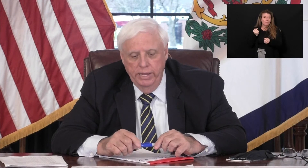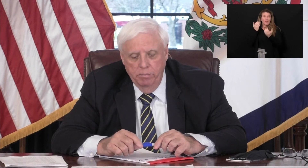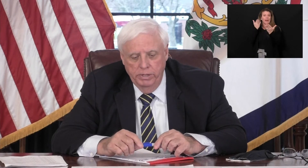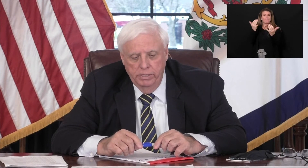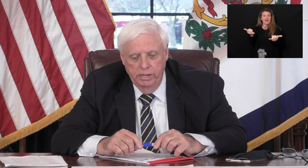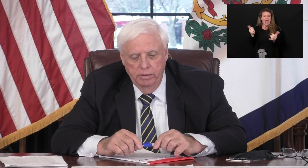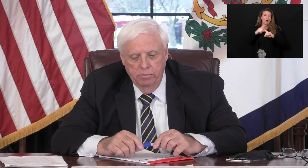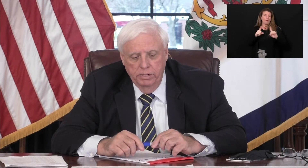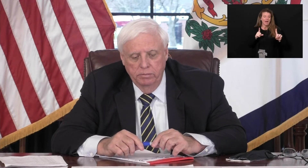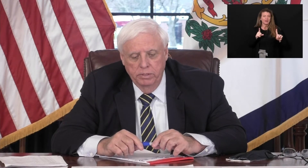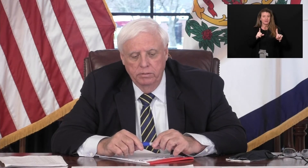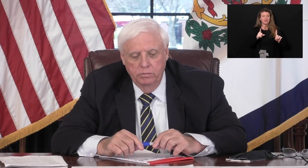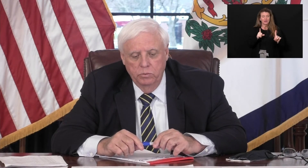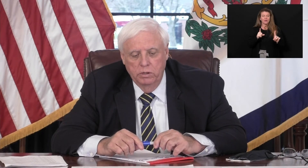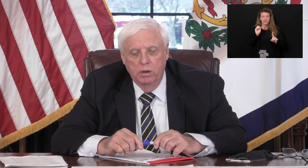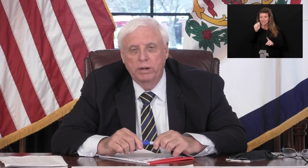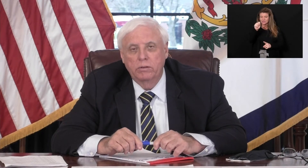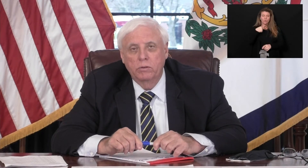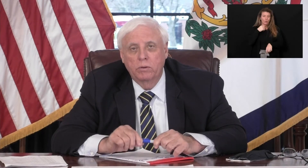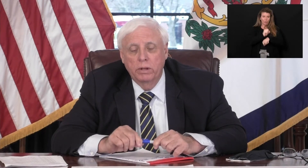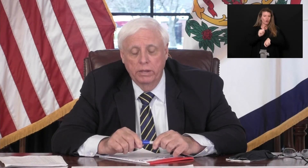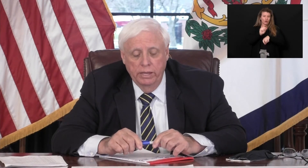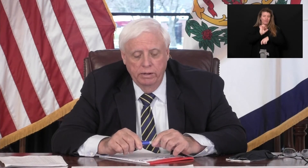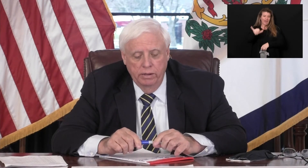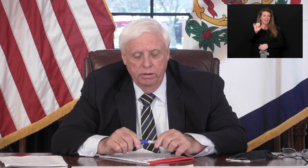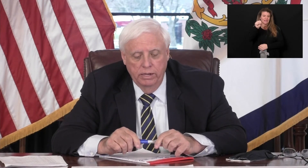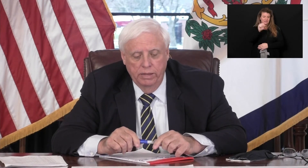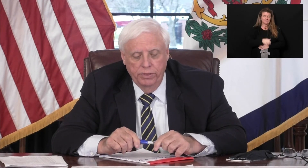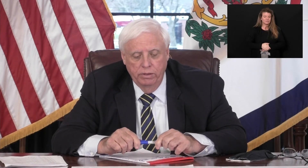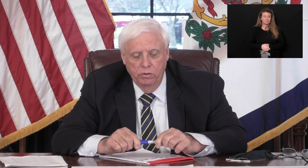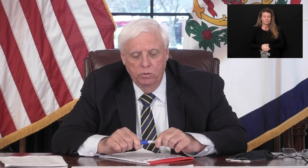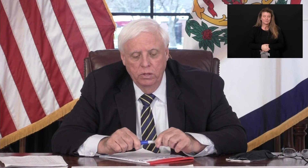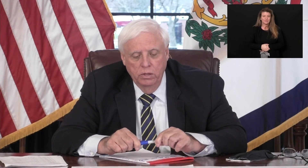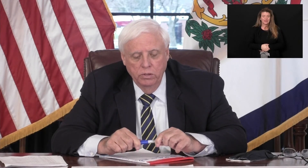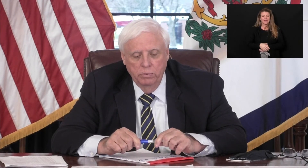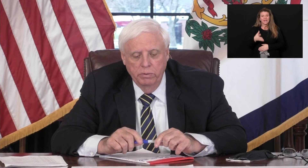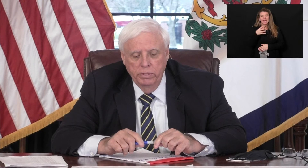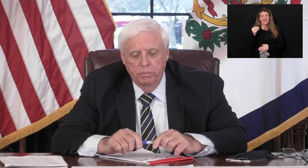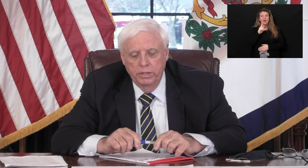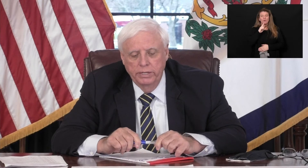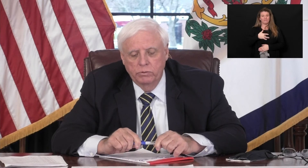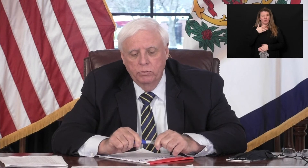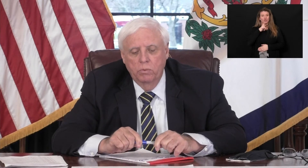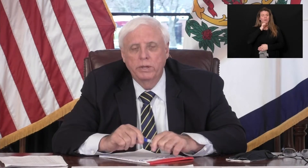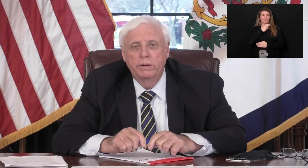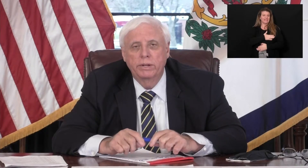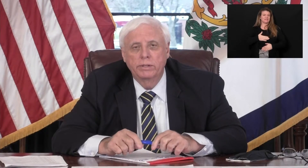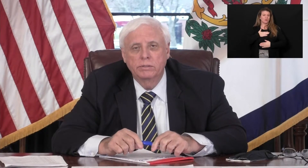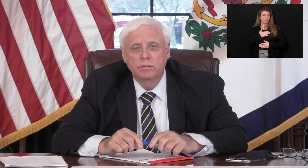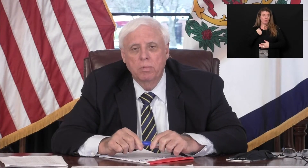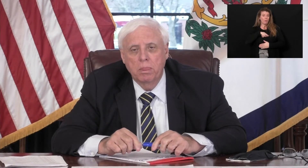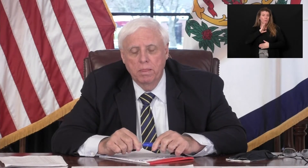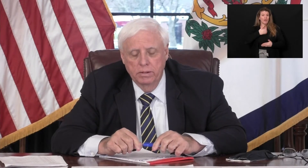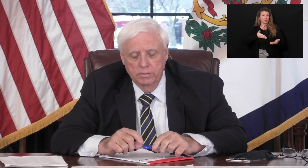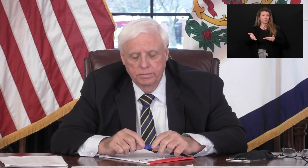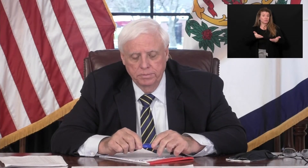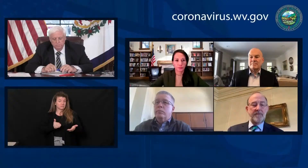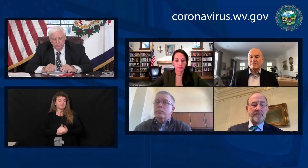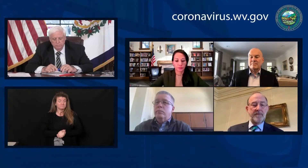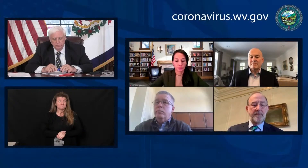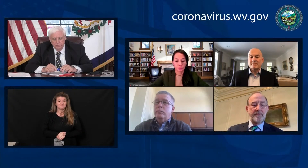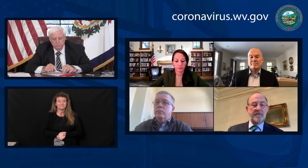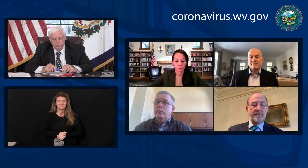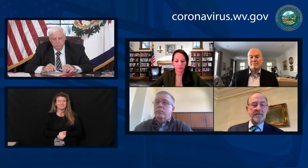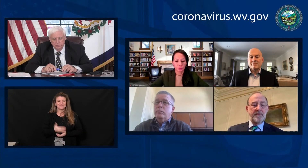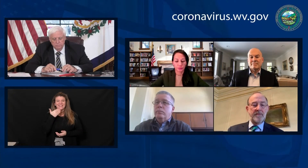right now, but we're on it. We're really, and I think you'll be really pleased with what we introduce.